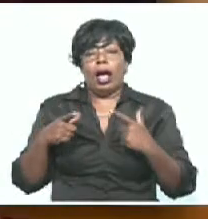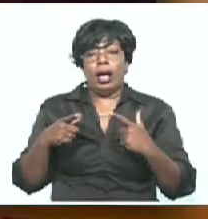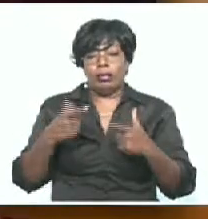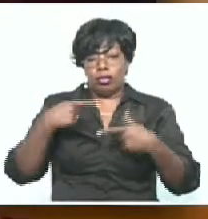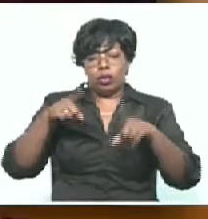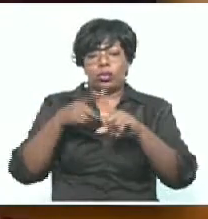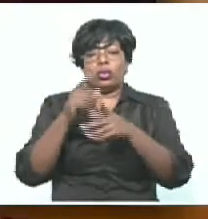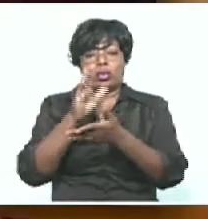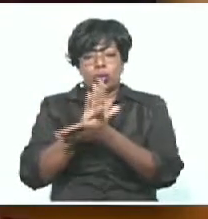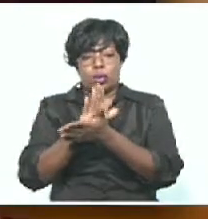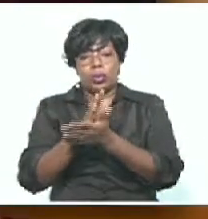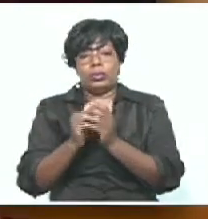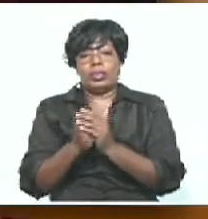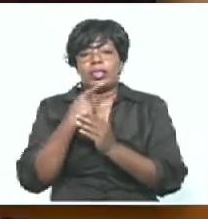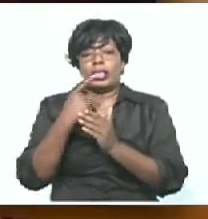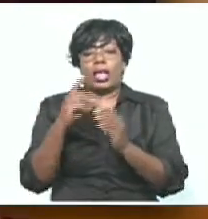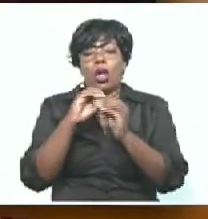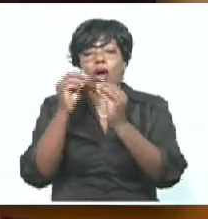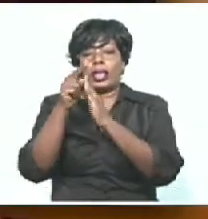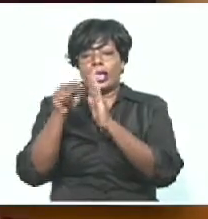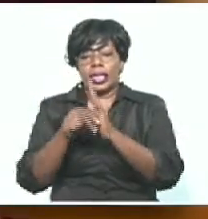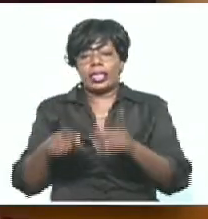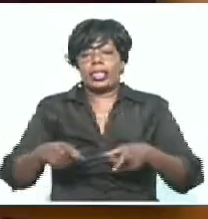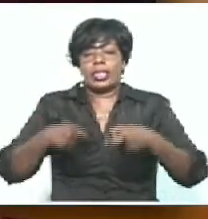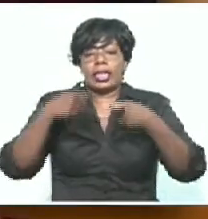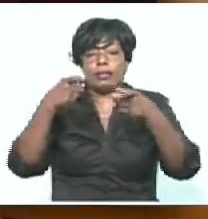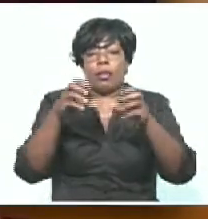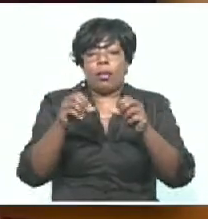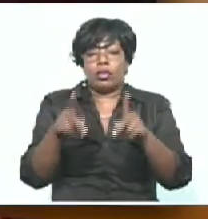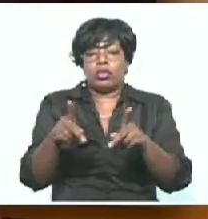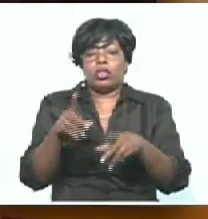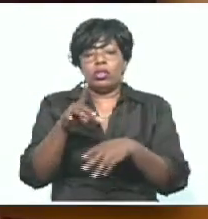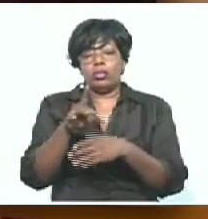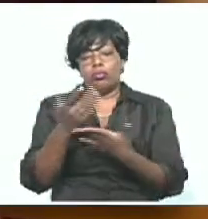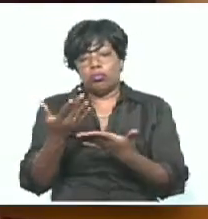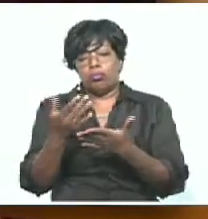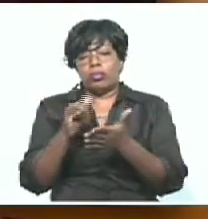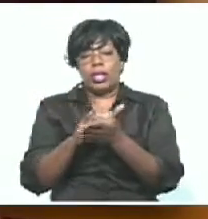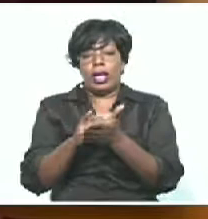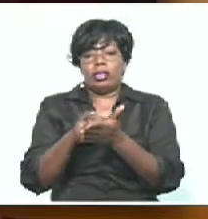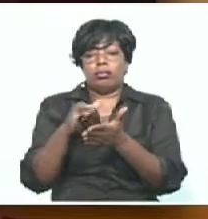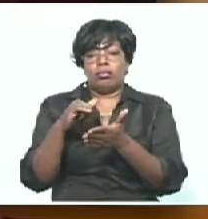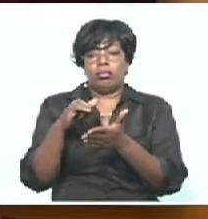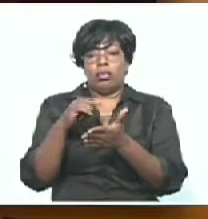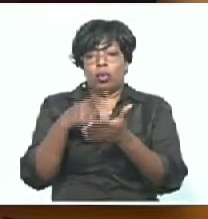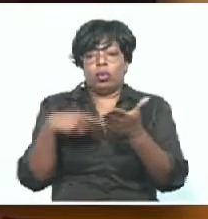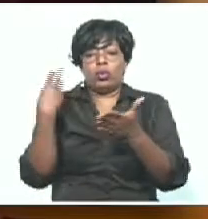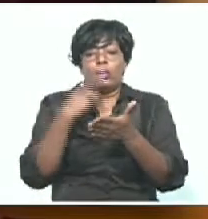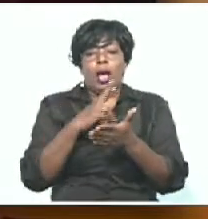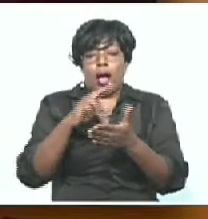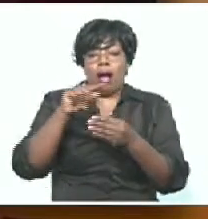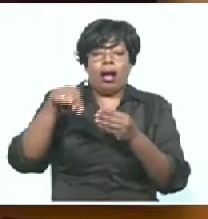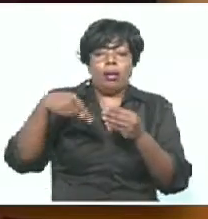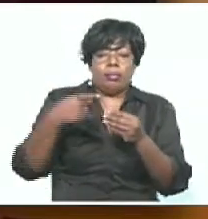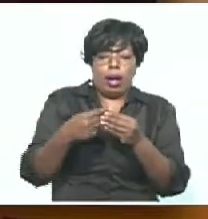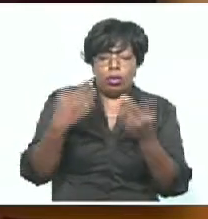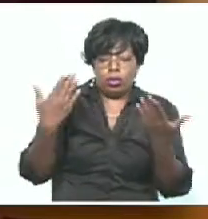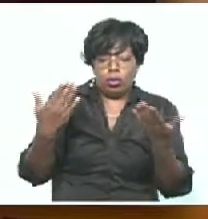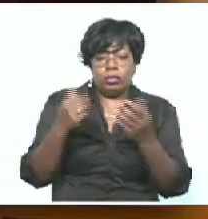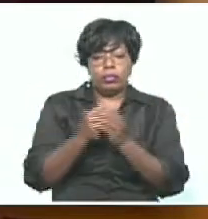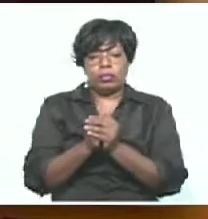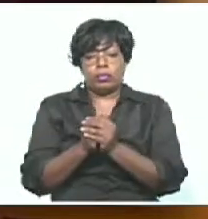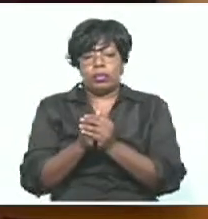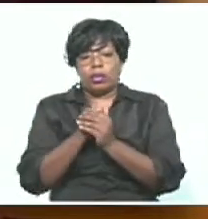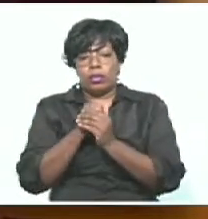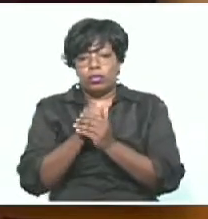for to tell the organizations, give them the opportunity to find out that what we're really about. It's a misconception that we're here to